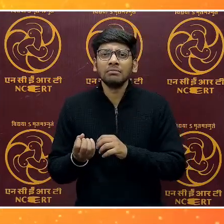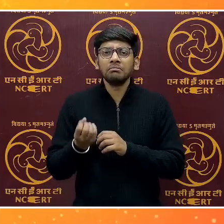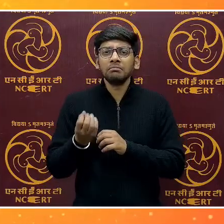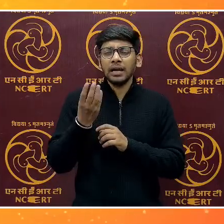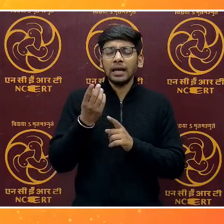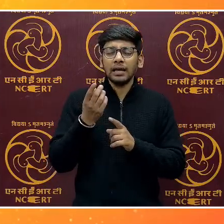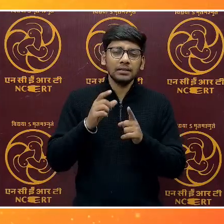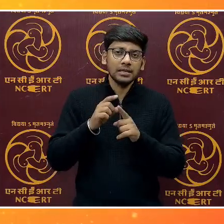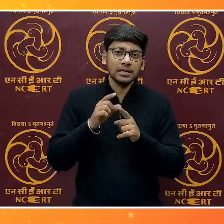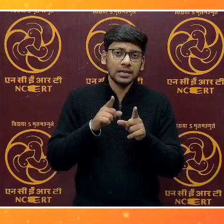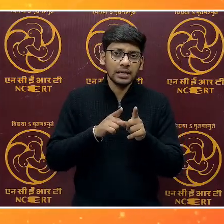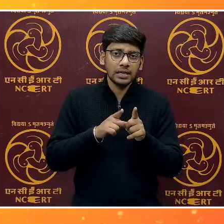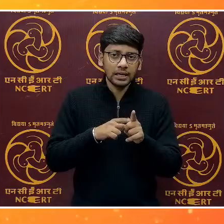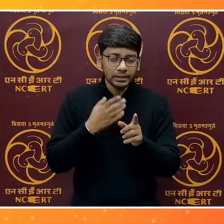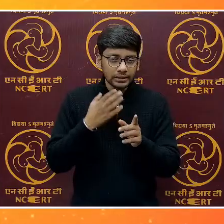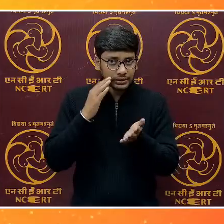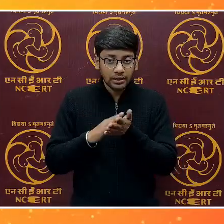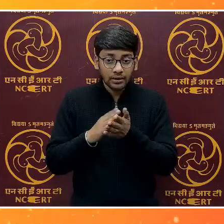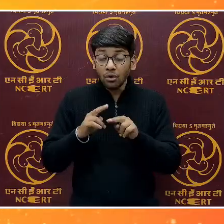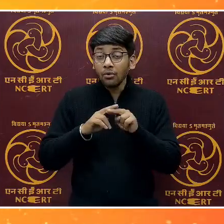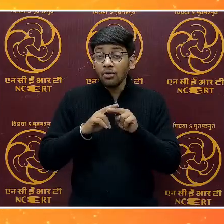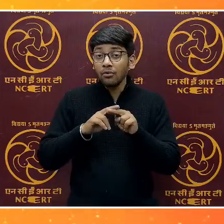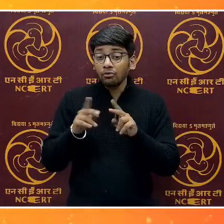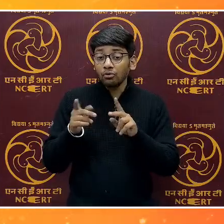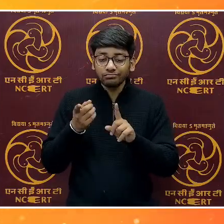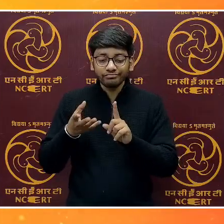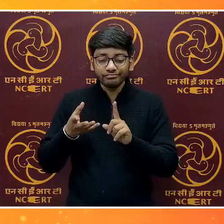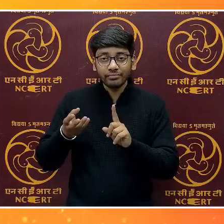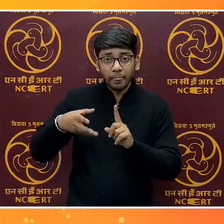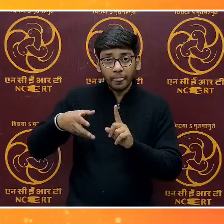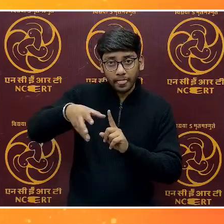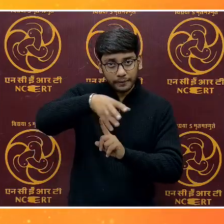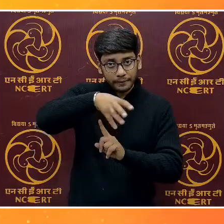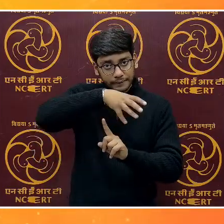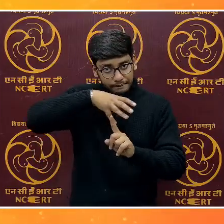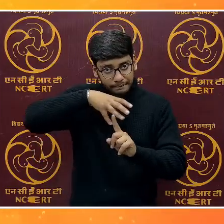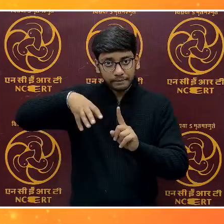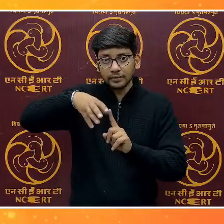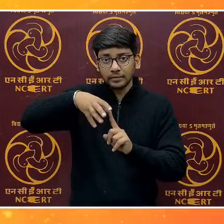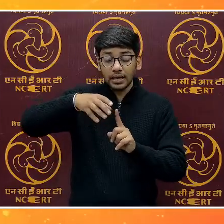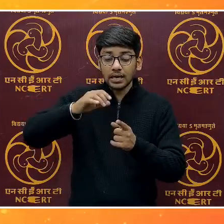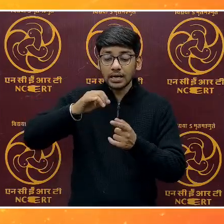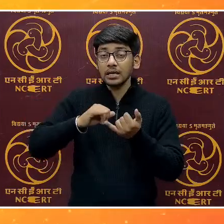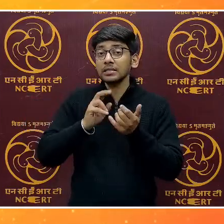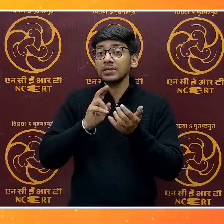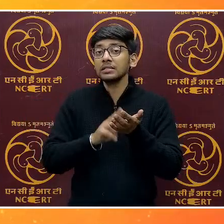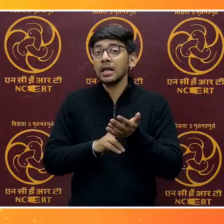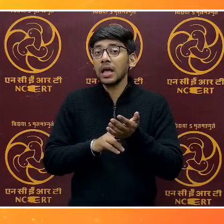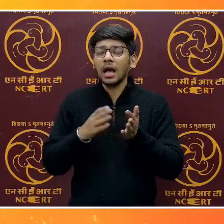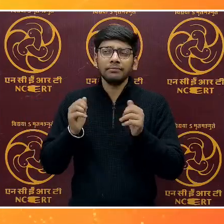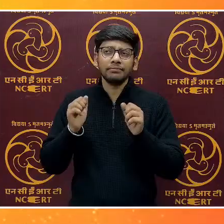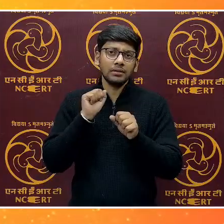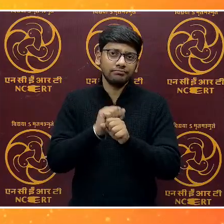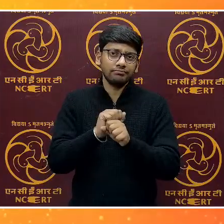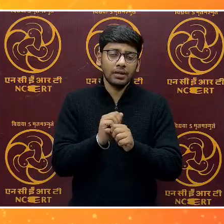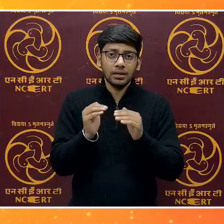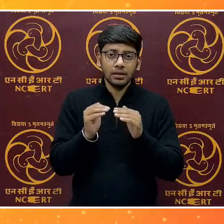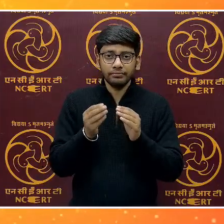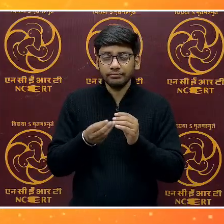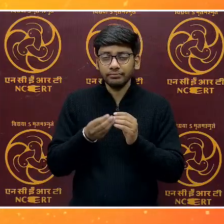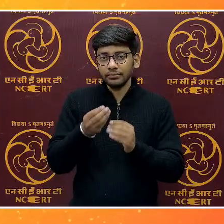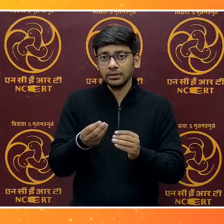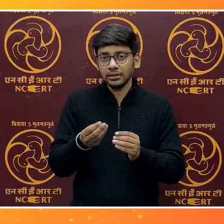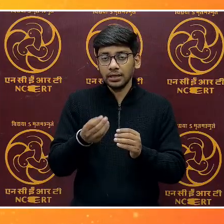earth, since the earth takes a full round of rotation in 24 hours. So there is a little homework as well. Right now, we're in India. It's